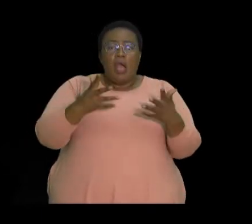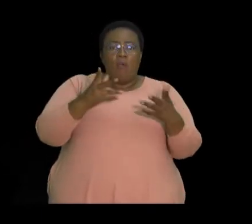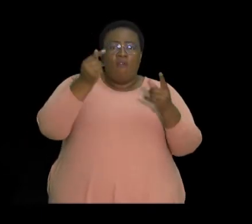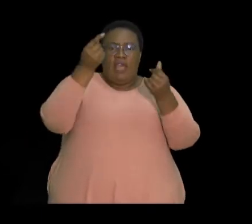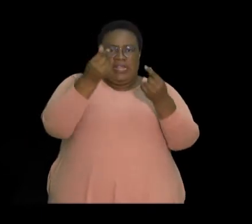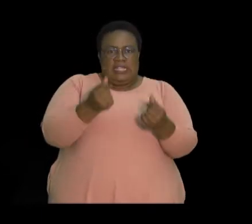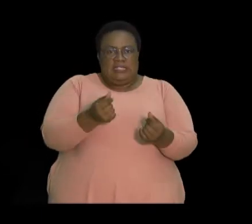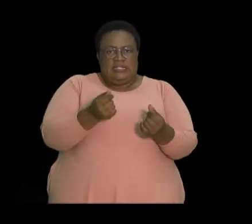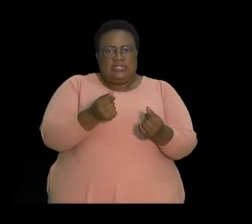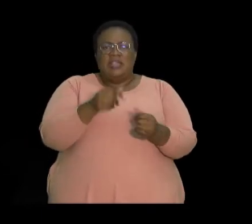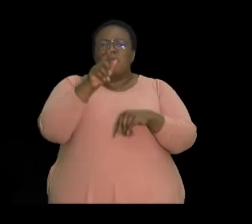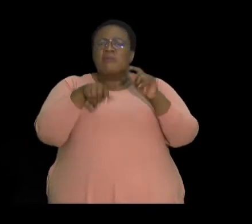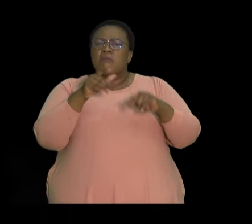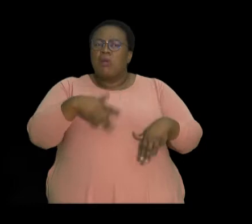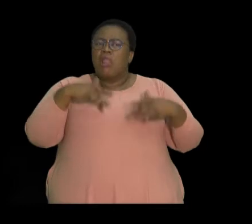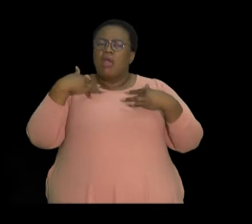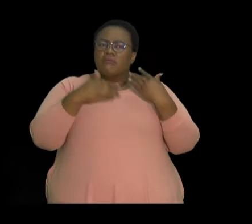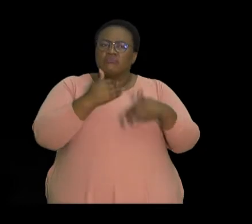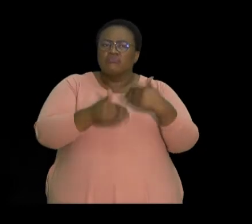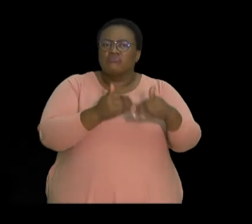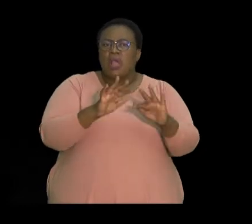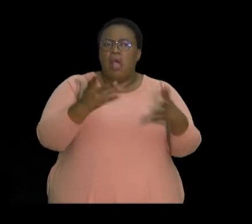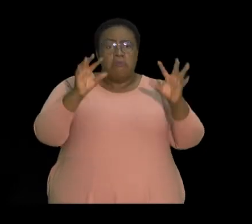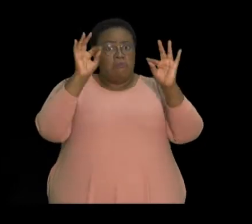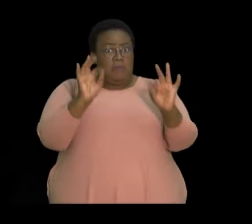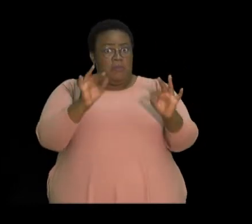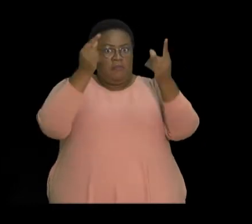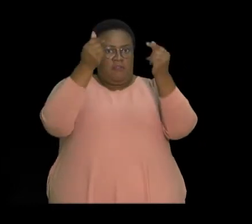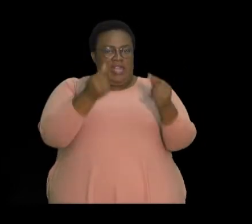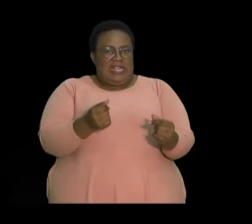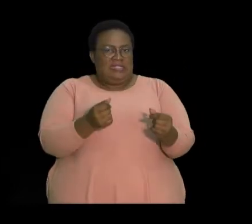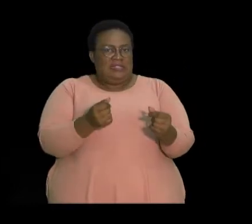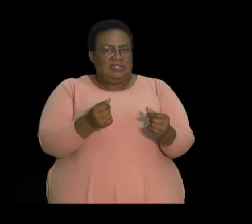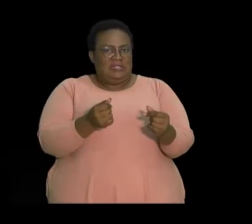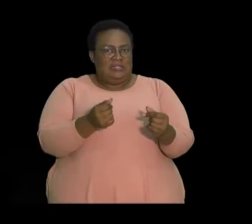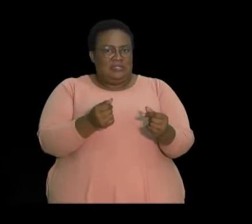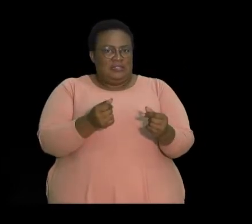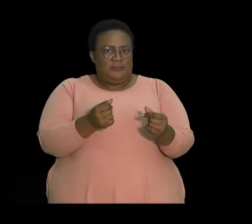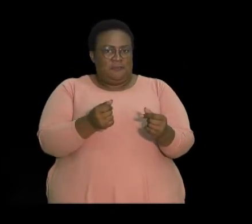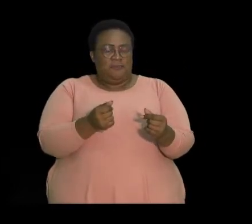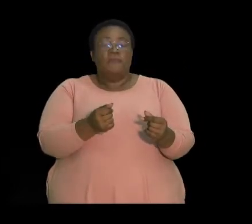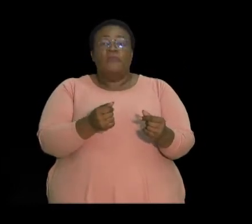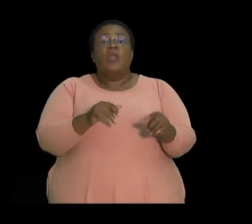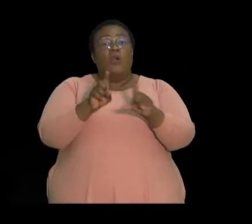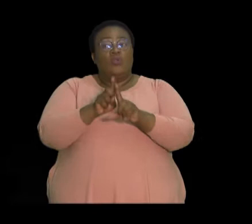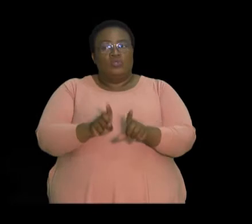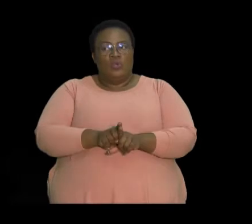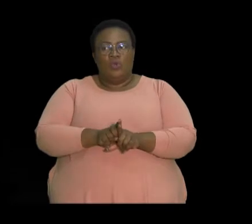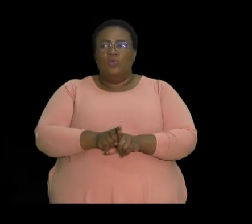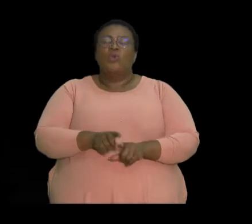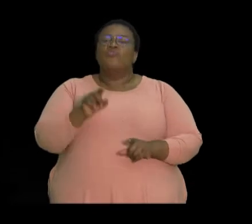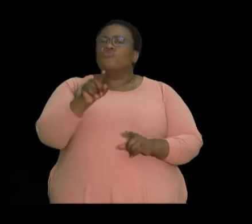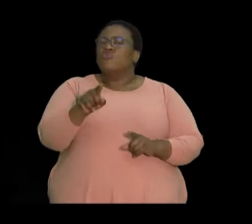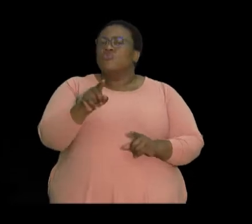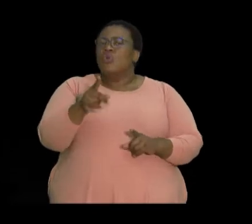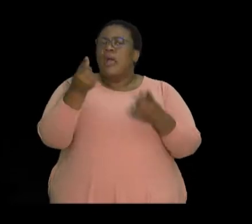with proper finances and not maybe trying to meet ends meet? And also, how would you then like